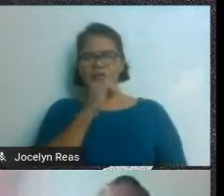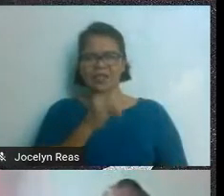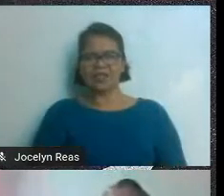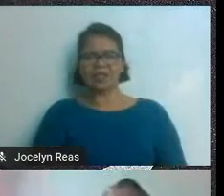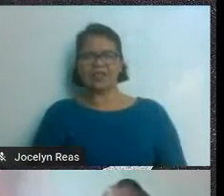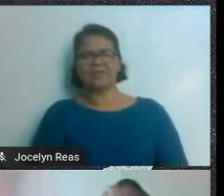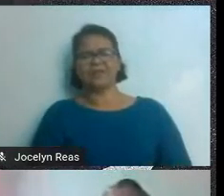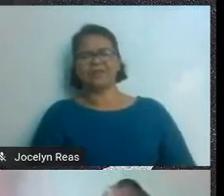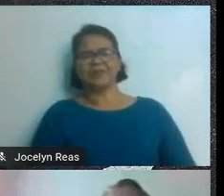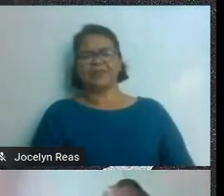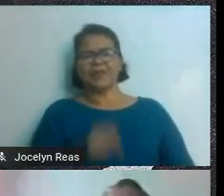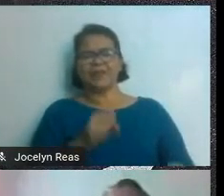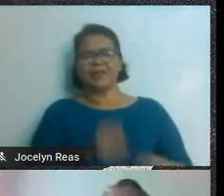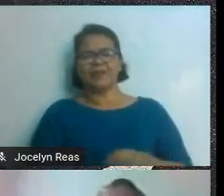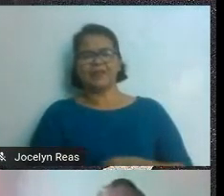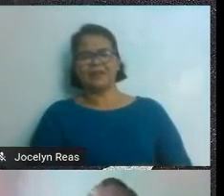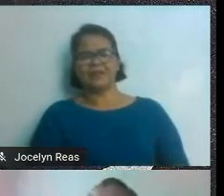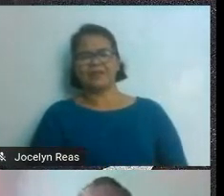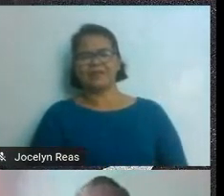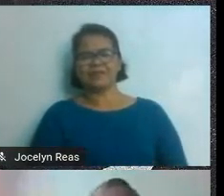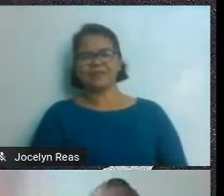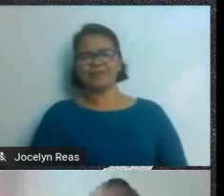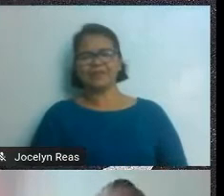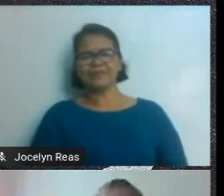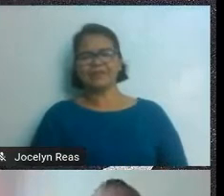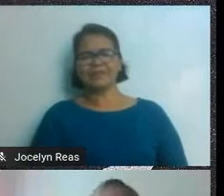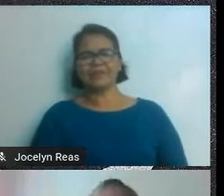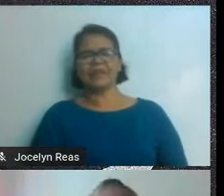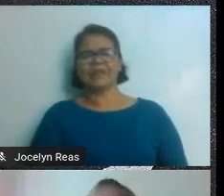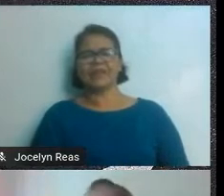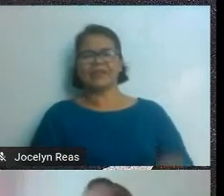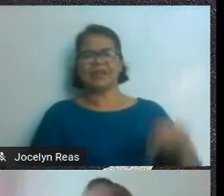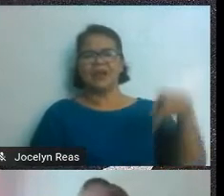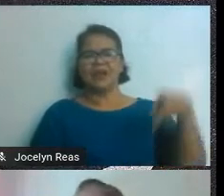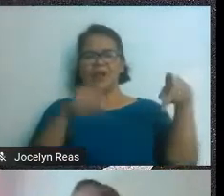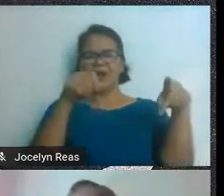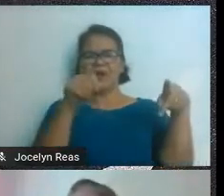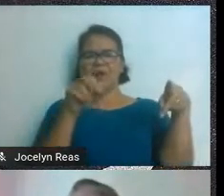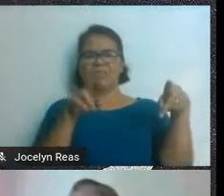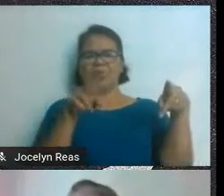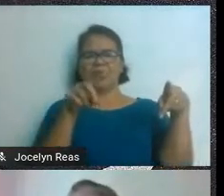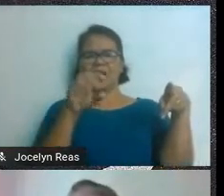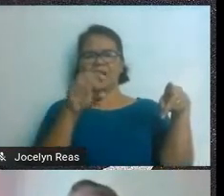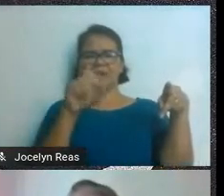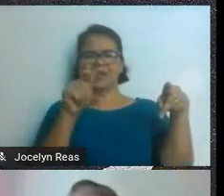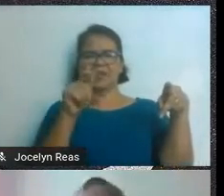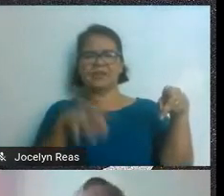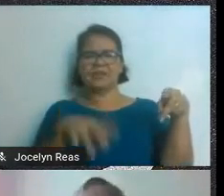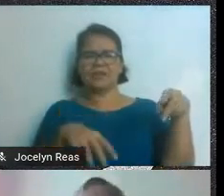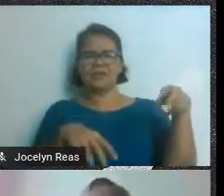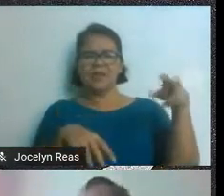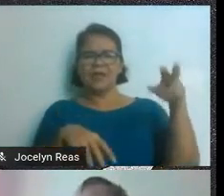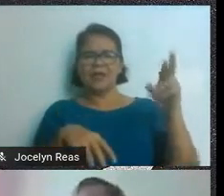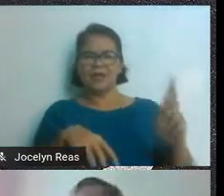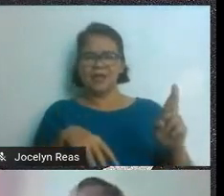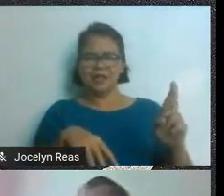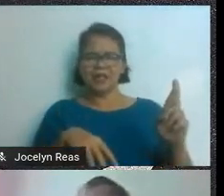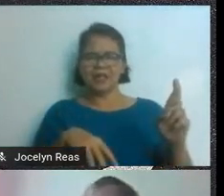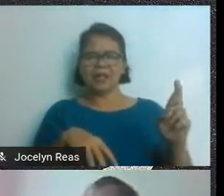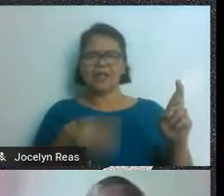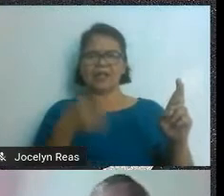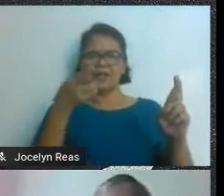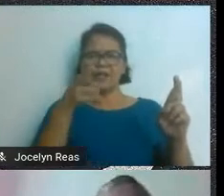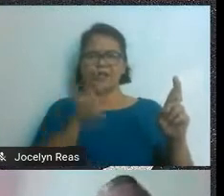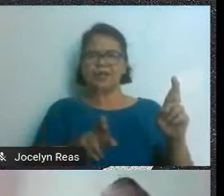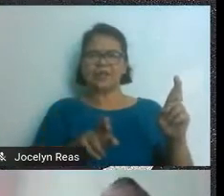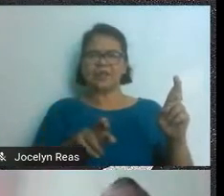in computer. It's a proactive intervention. Pangalawa, results orientation. Being results oriented, to